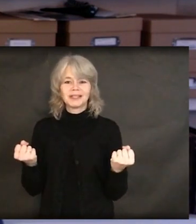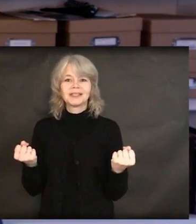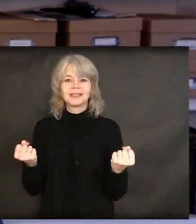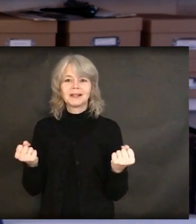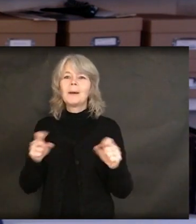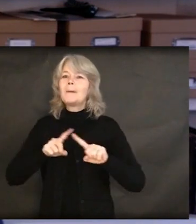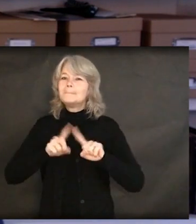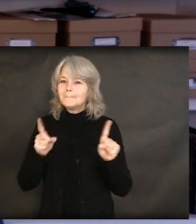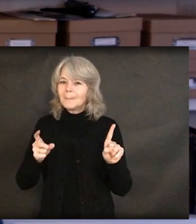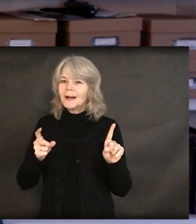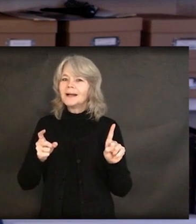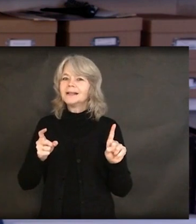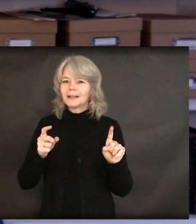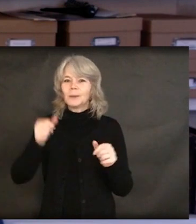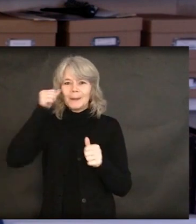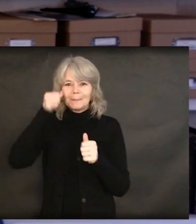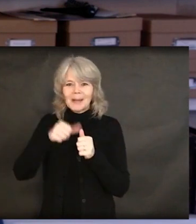But there's a promise here too.